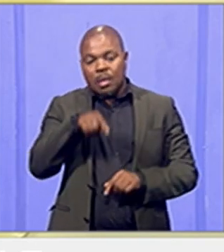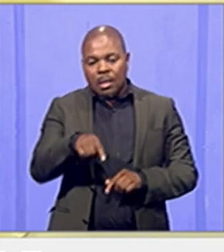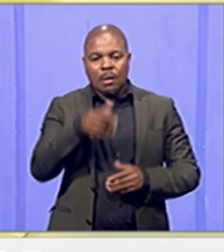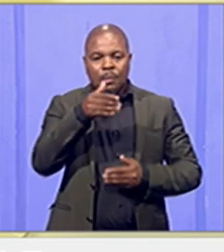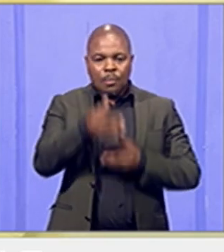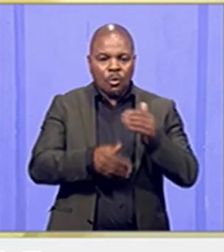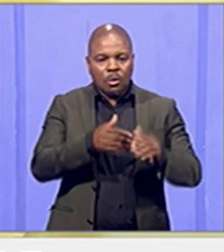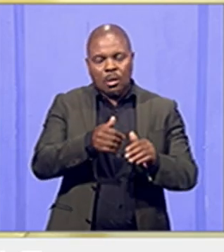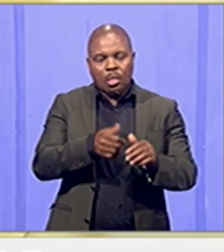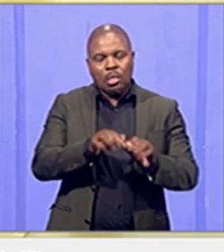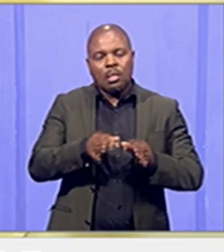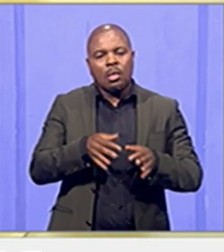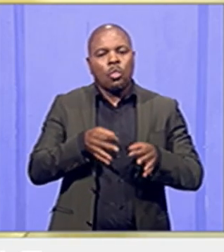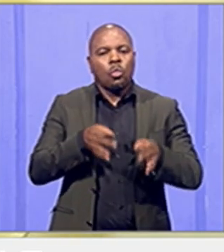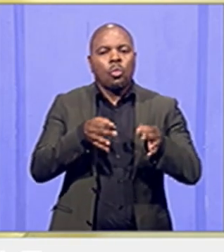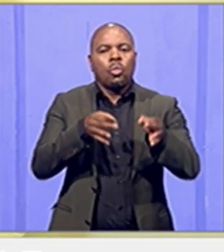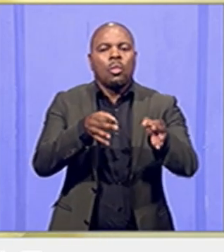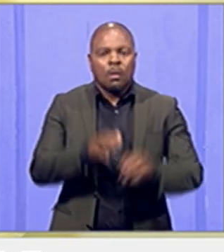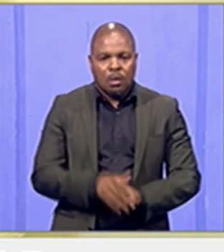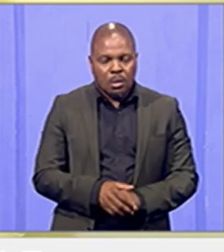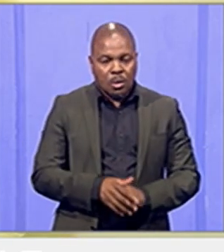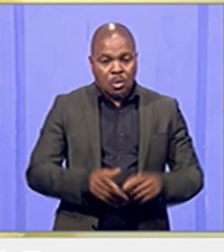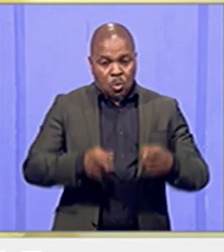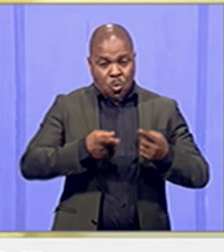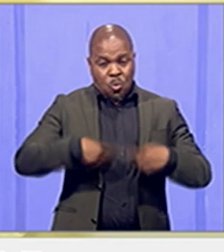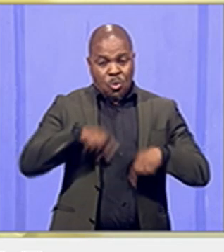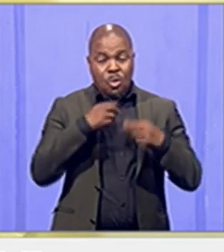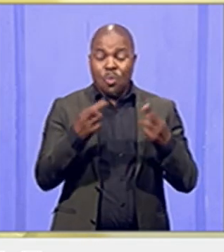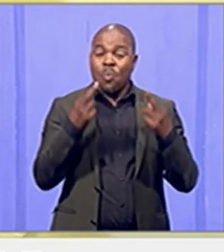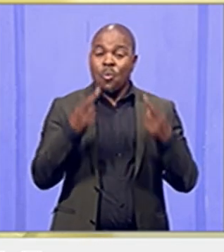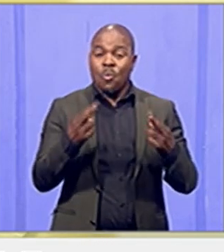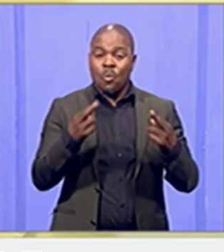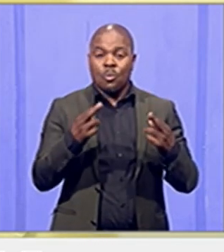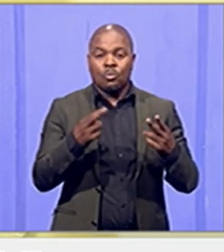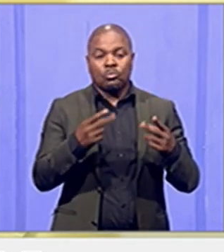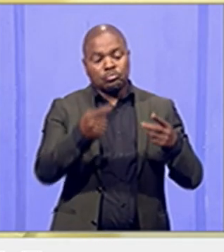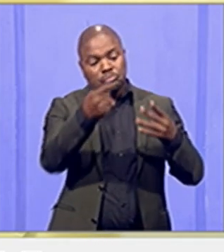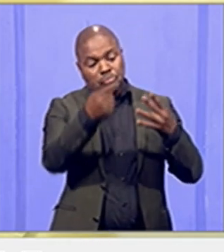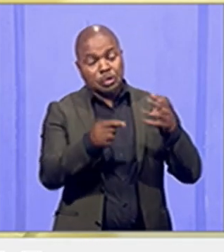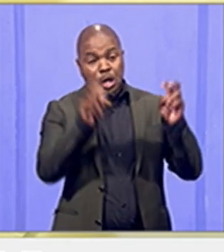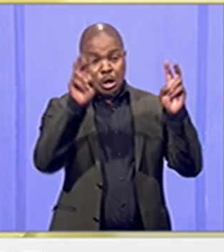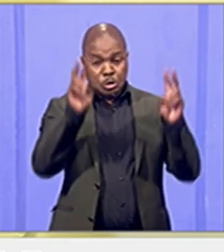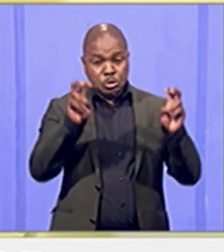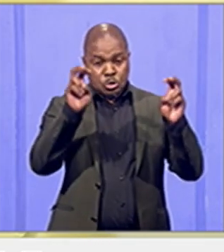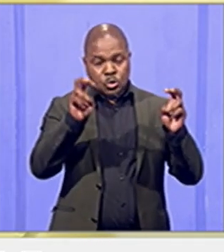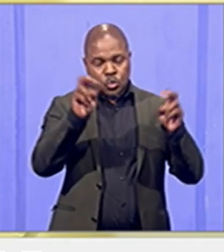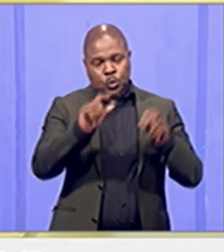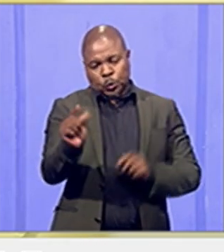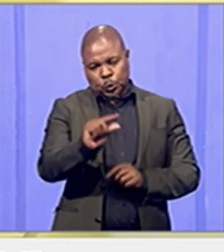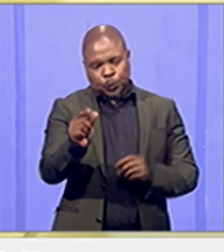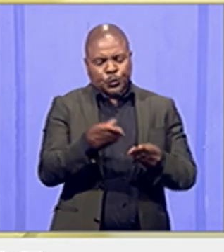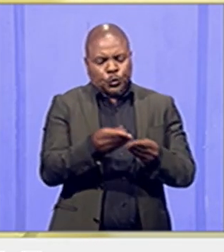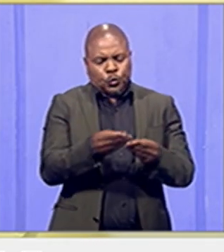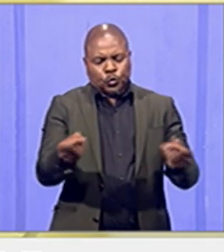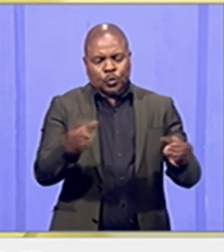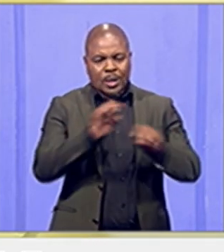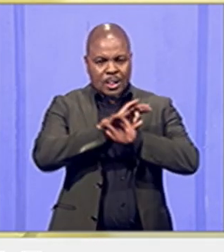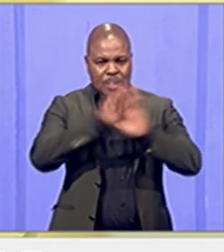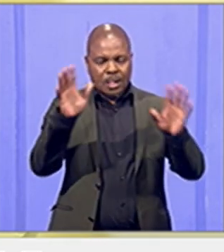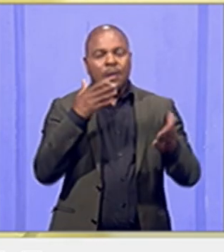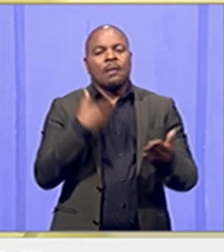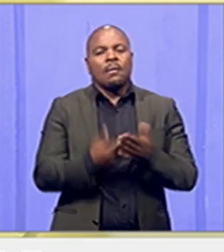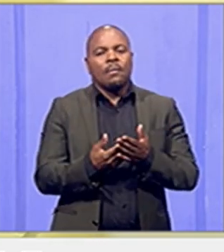to the delay. We are hoping that those issues will be clarified fairly soon, and we